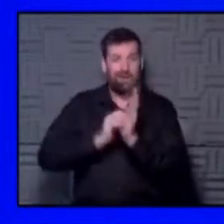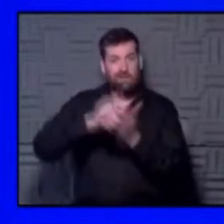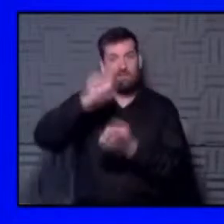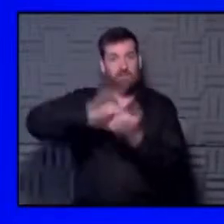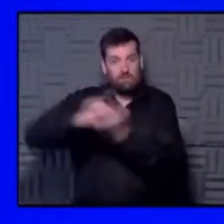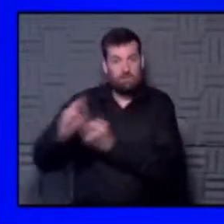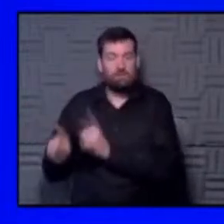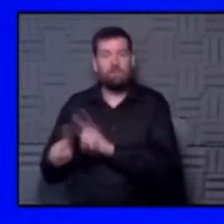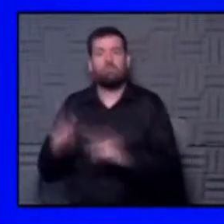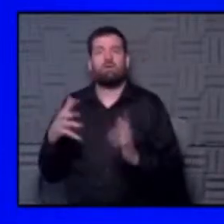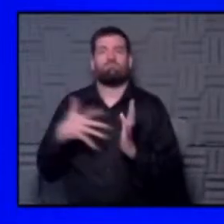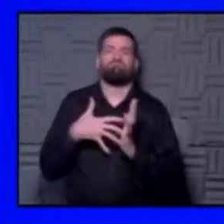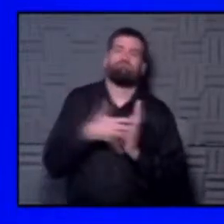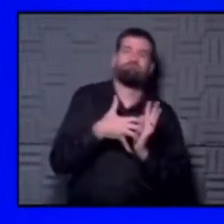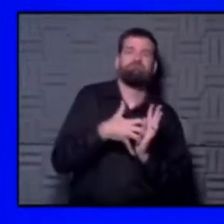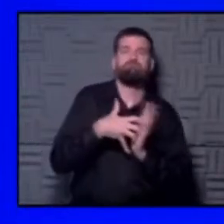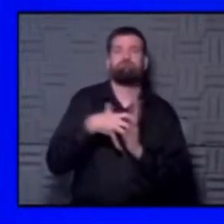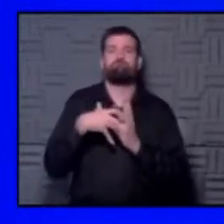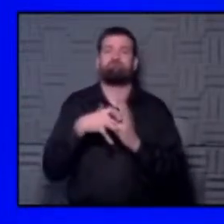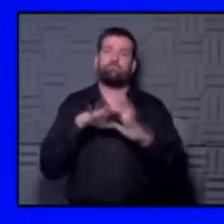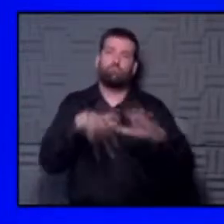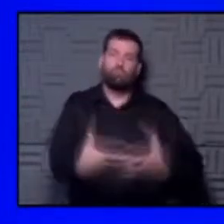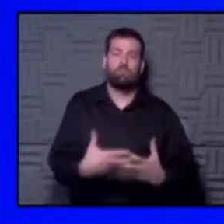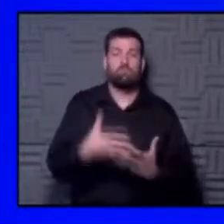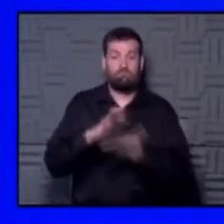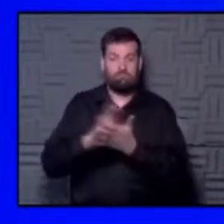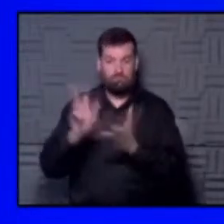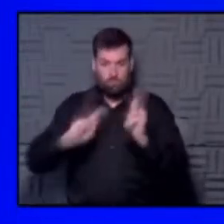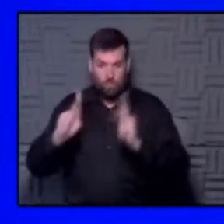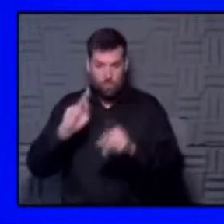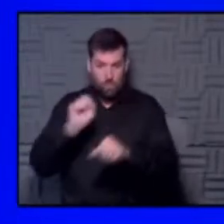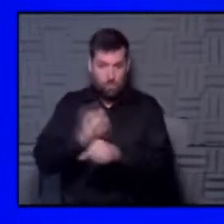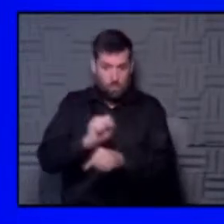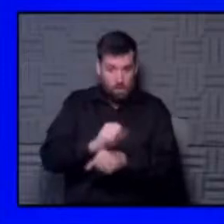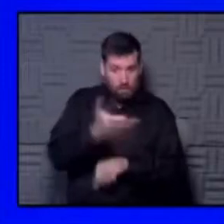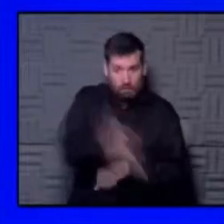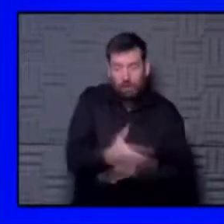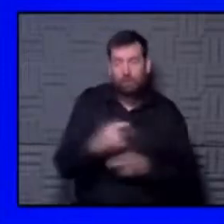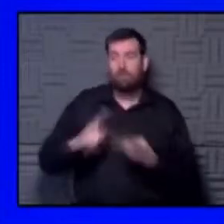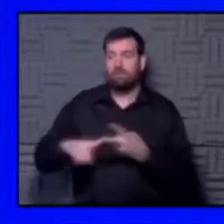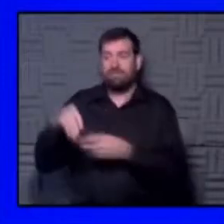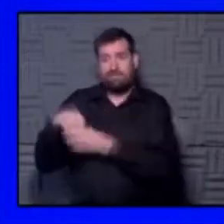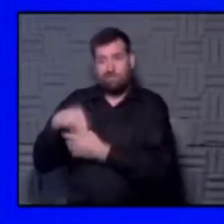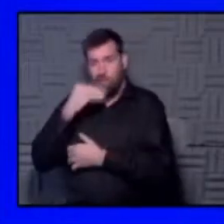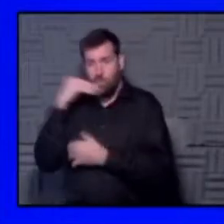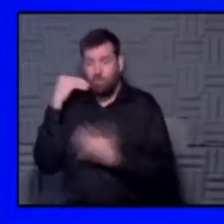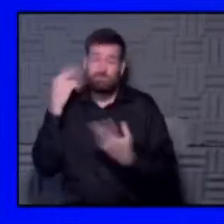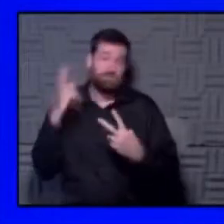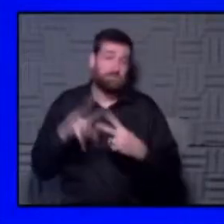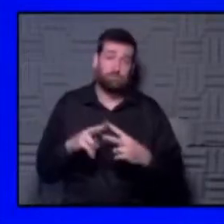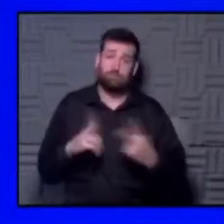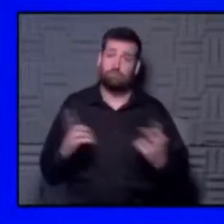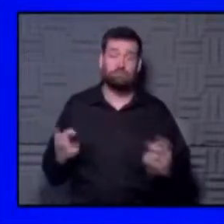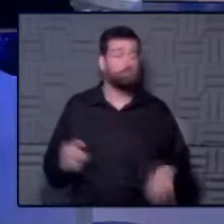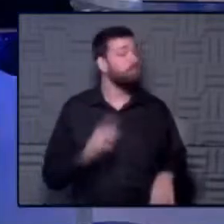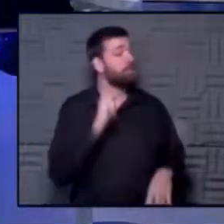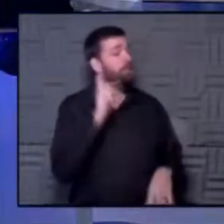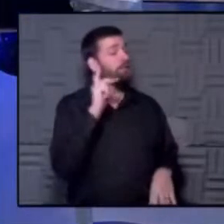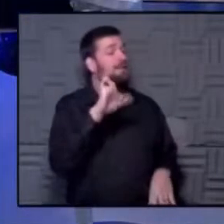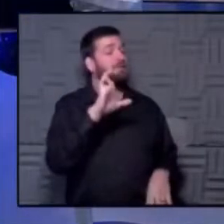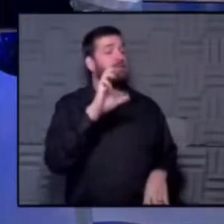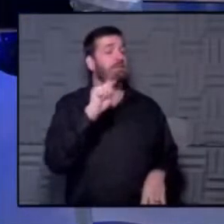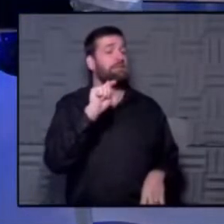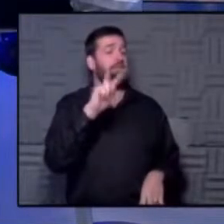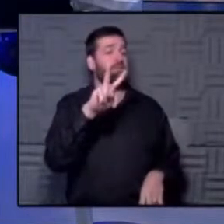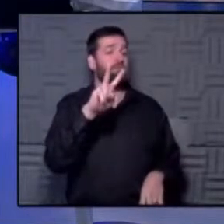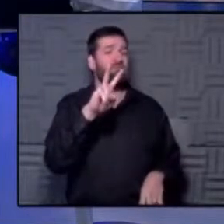it's to those vulnerable populations, whether it's the people working in the schools or the people in the homes. So hopefully. KCTV5 wants